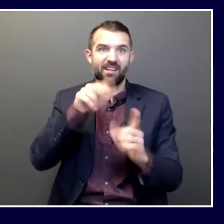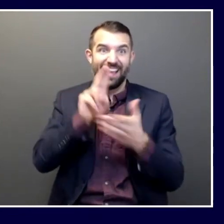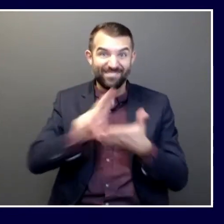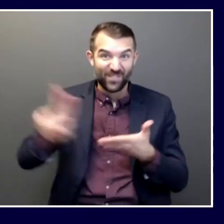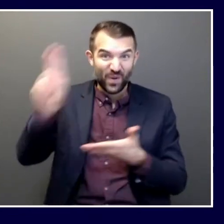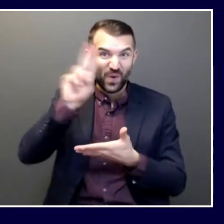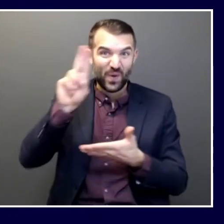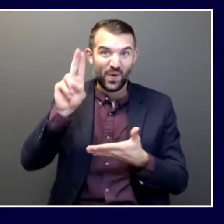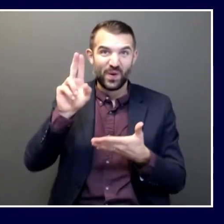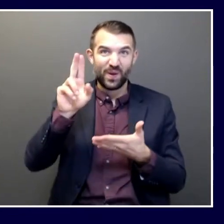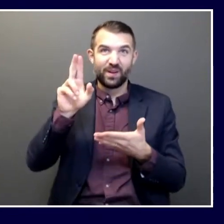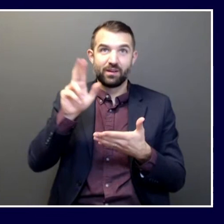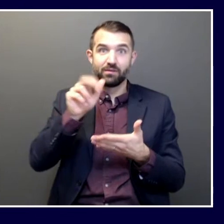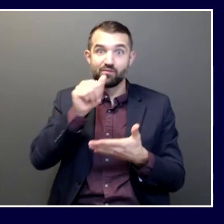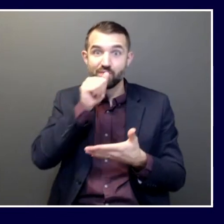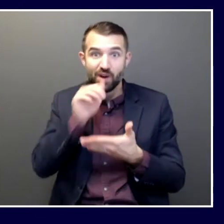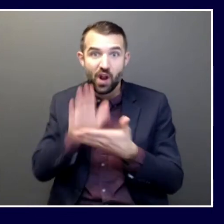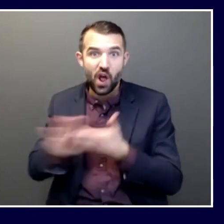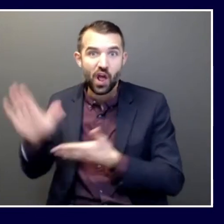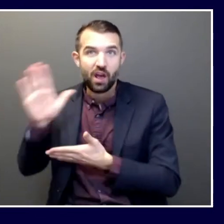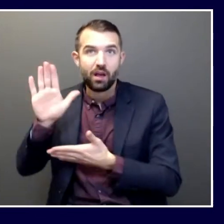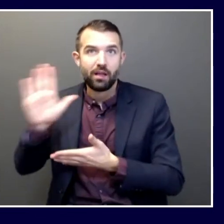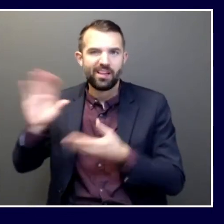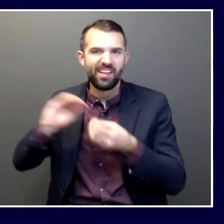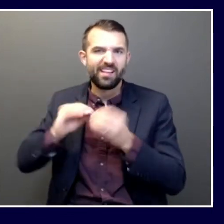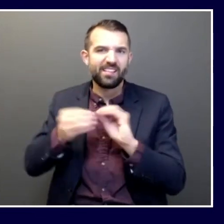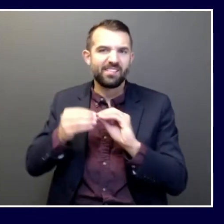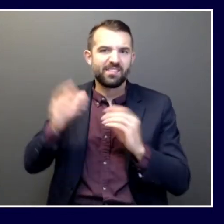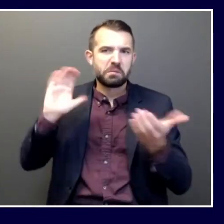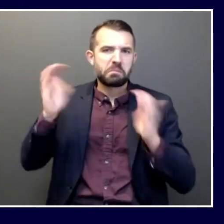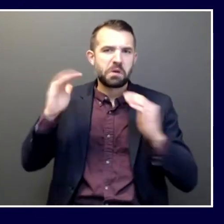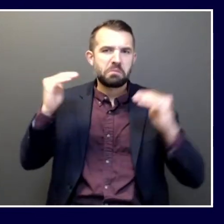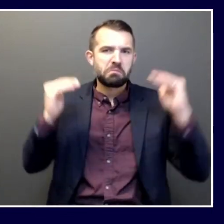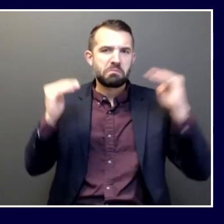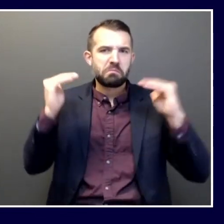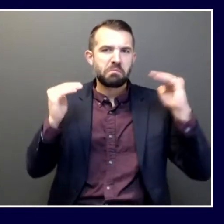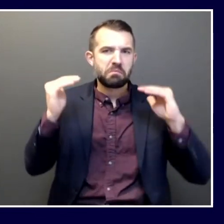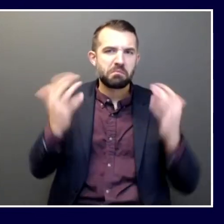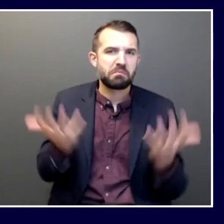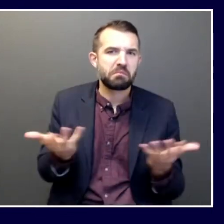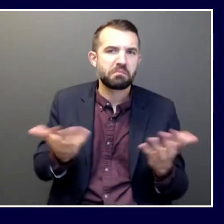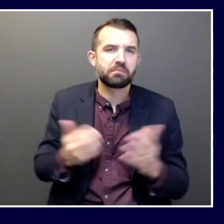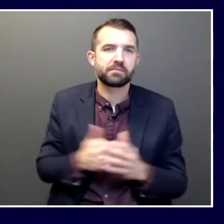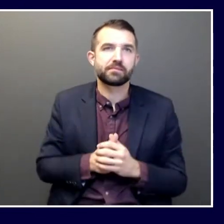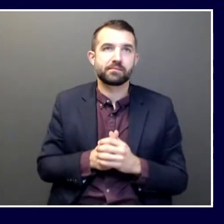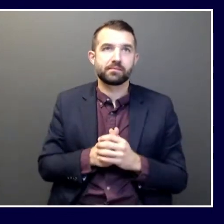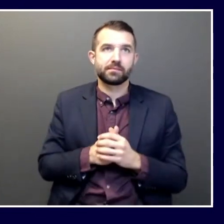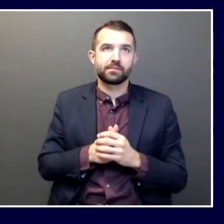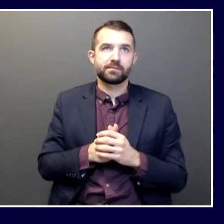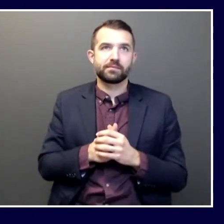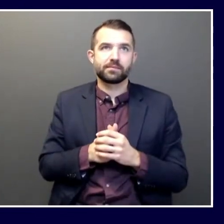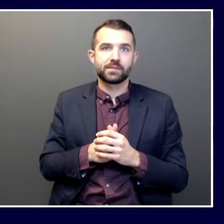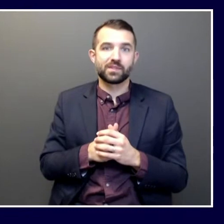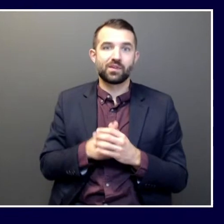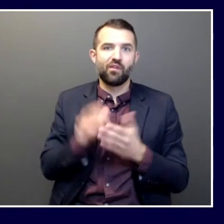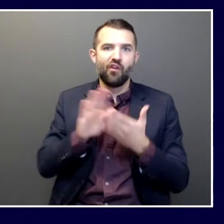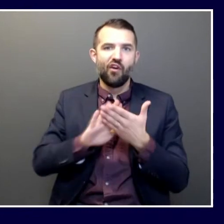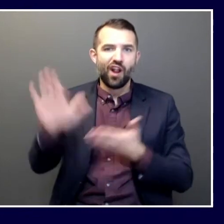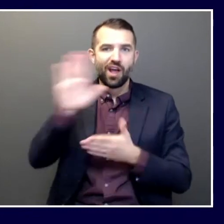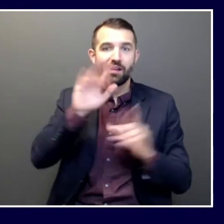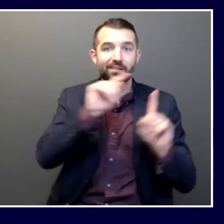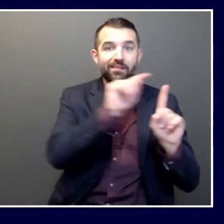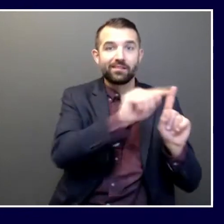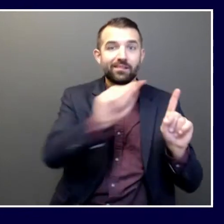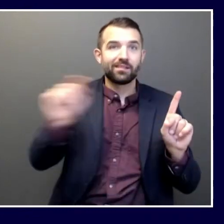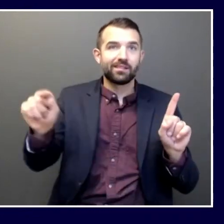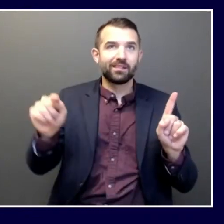if you have access to that information? Sure. I don't think we systematically collect the rates of vaccination among students at